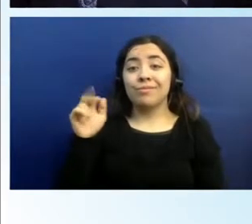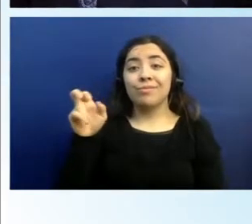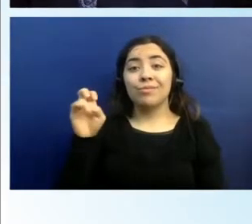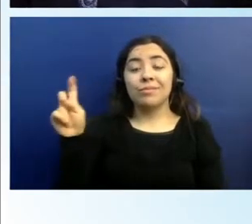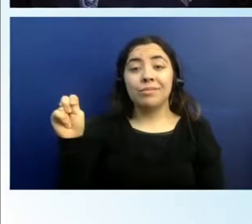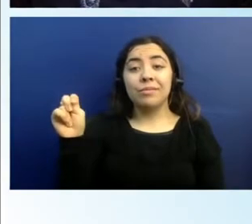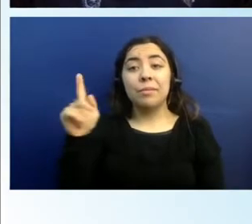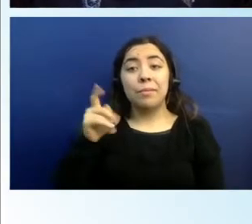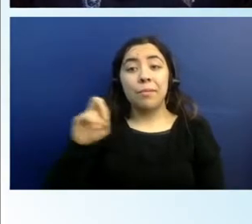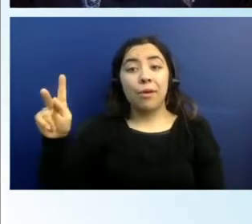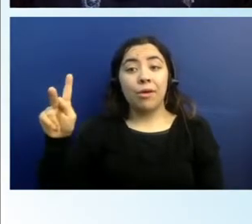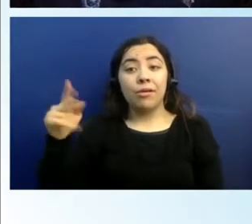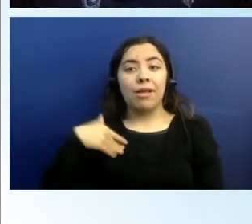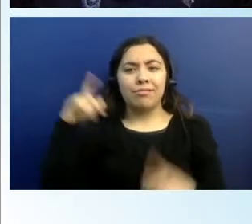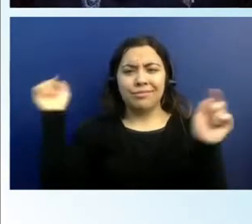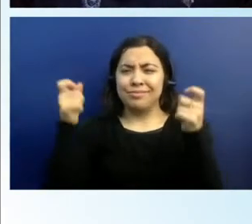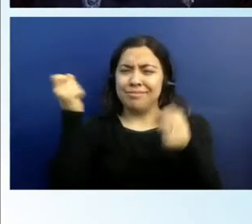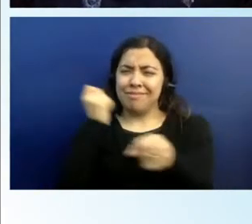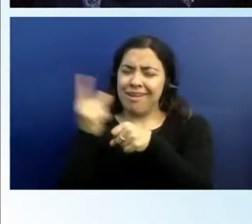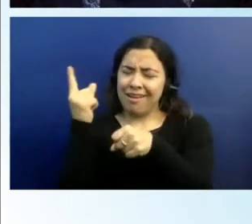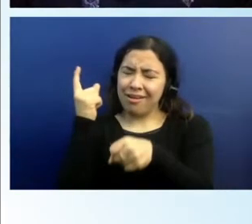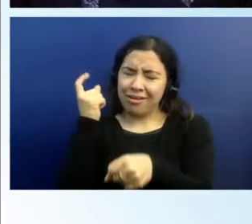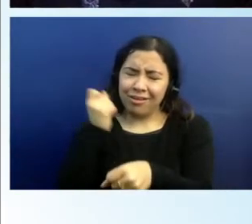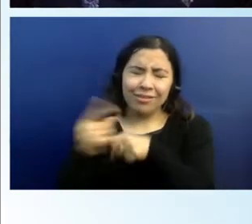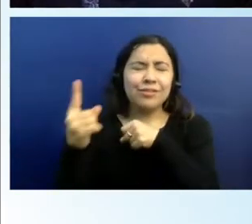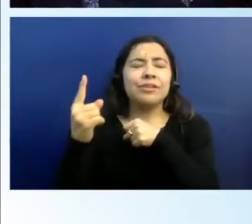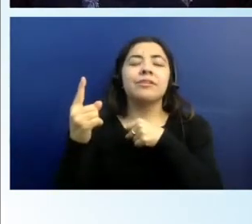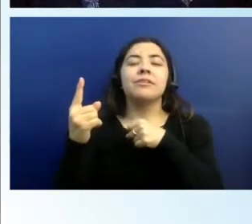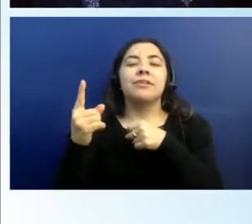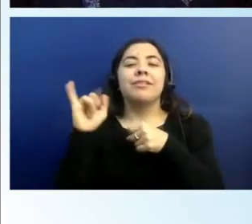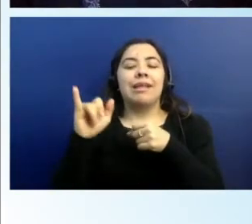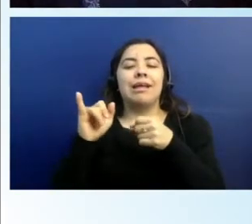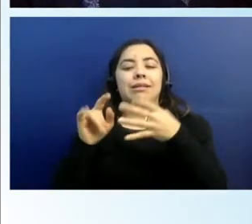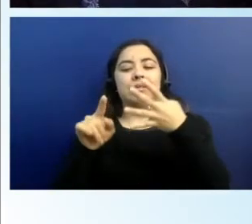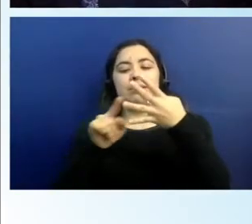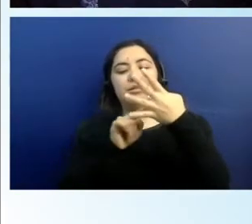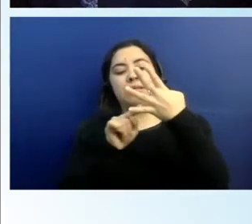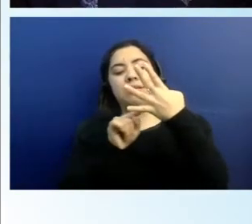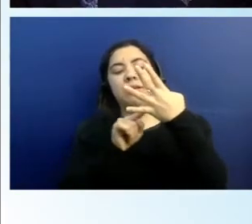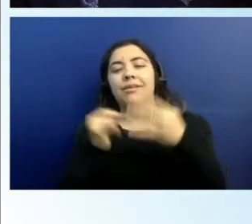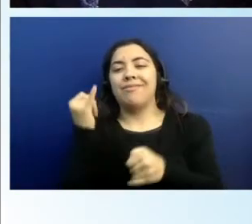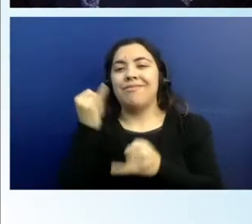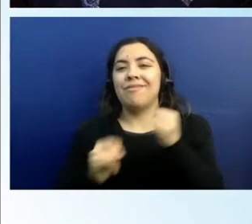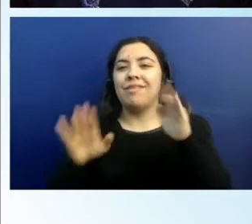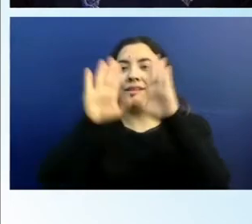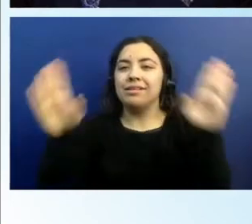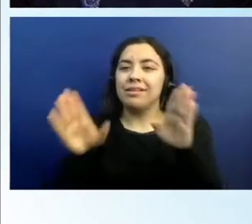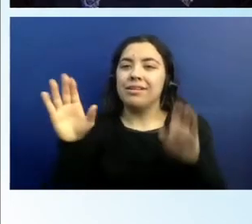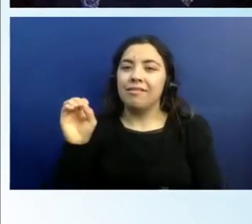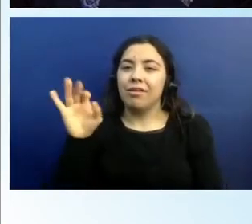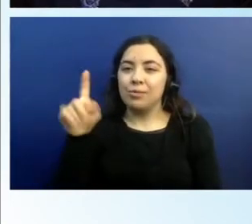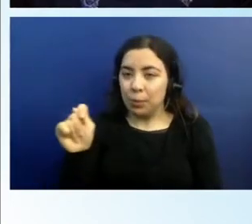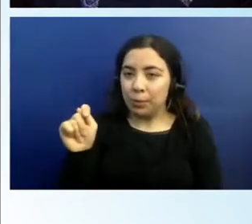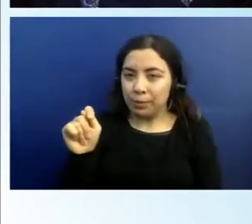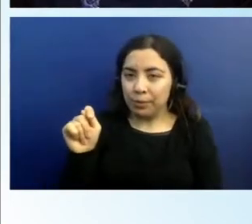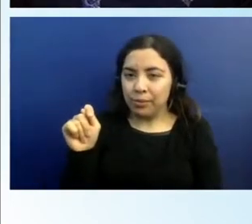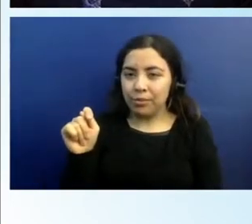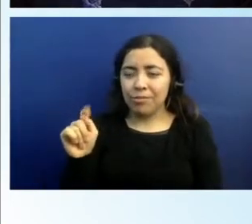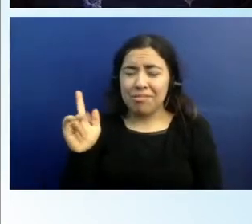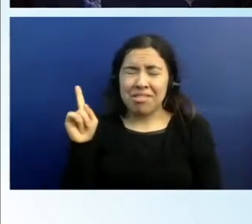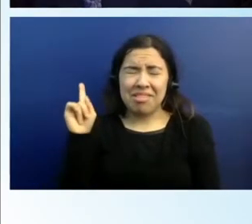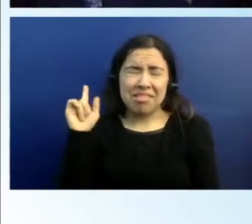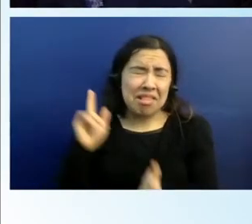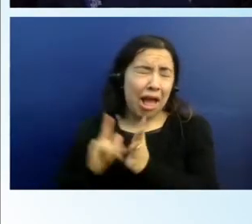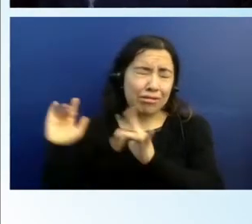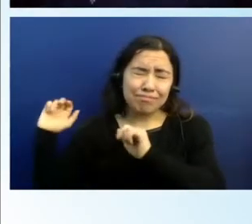celebration every year. It's on the last Sunday of October, and it brings together thousands of